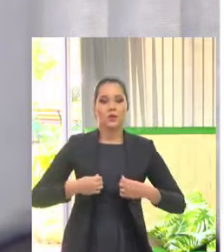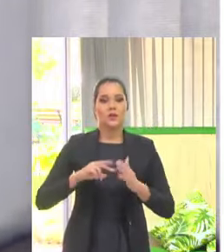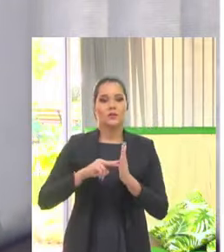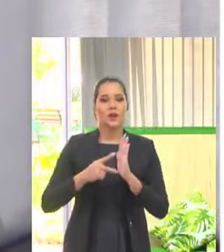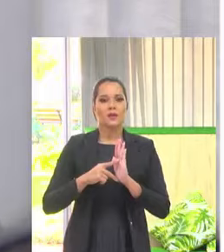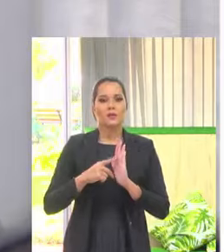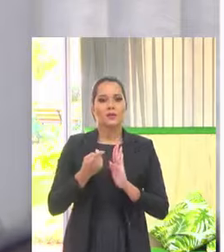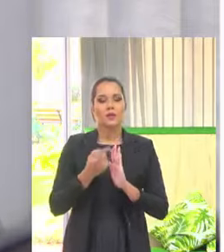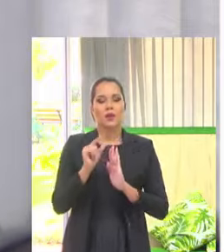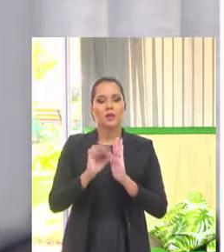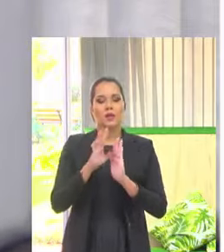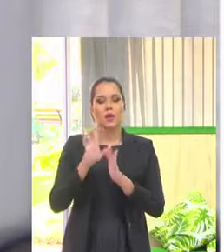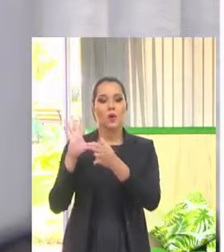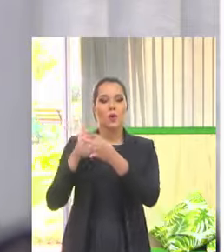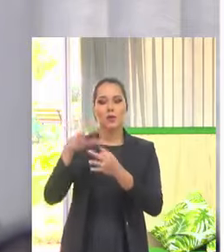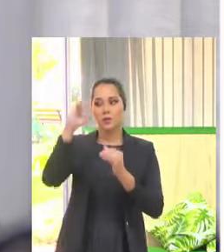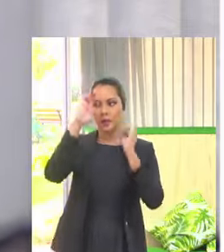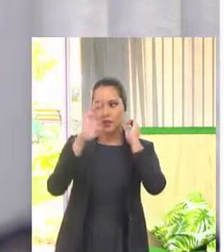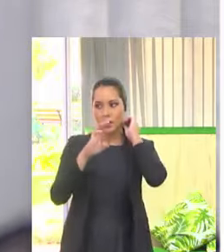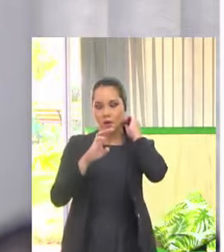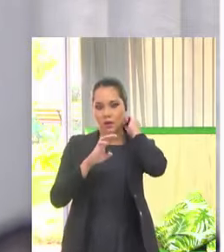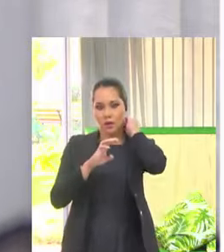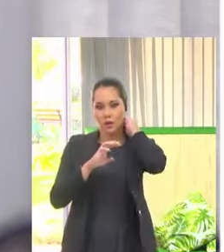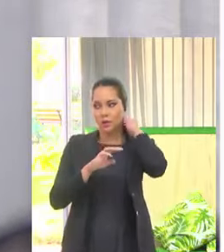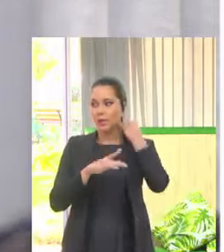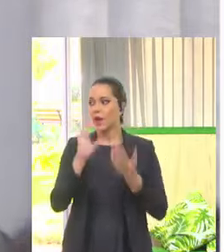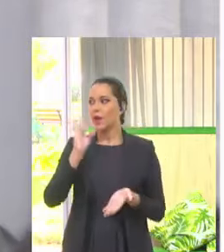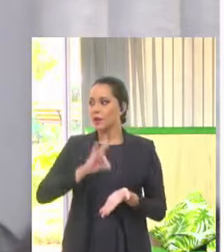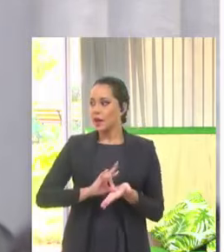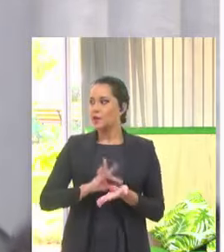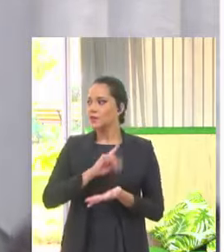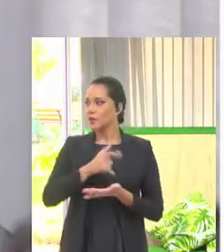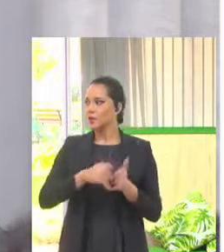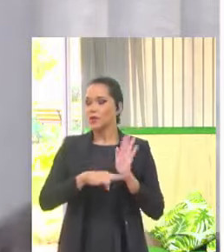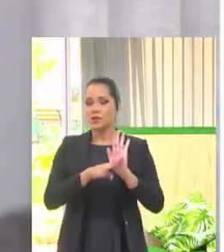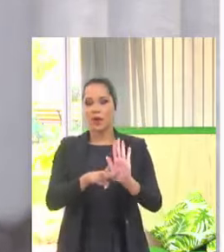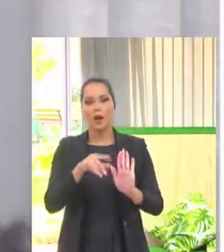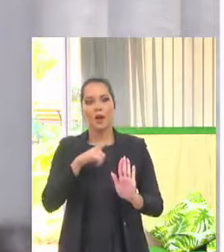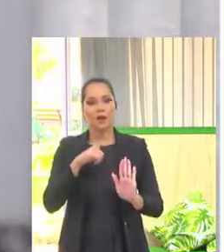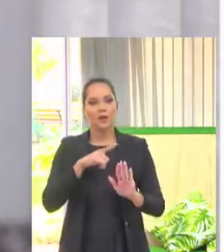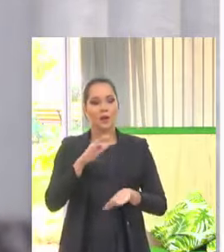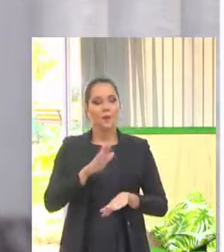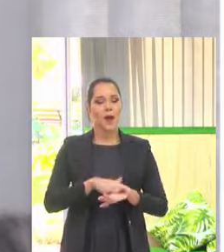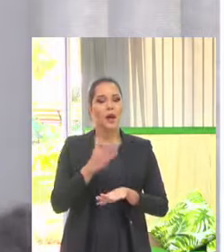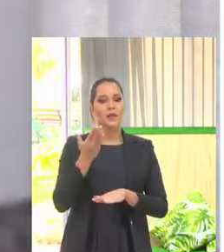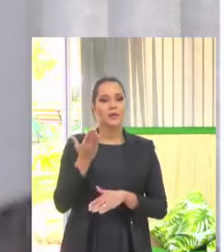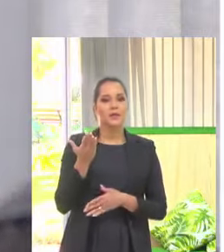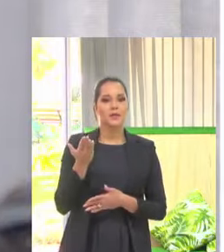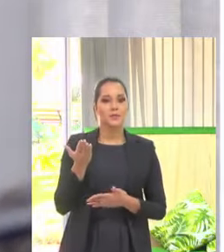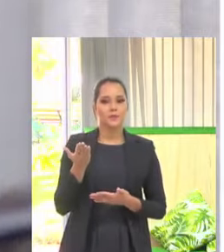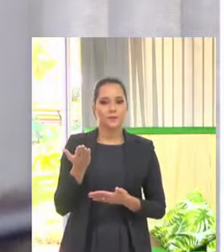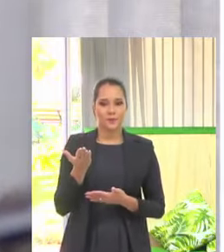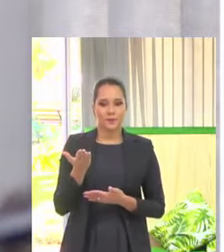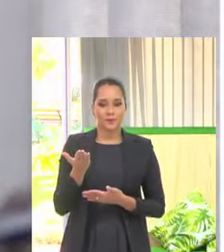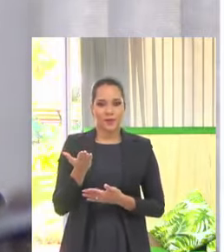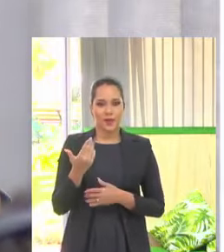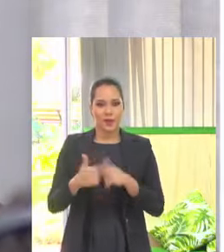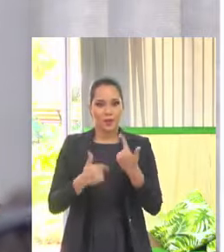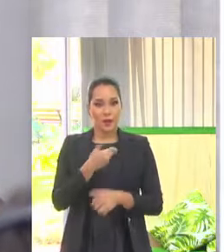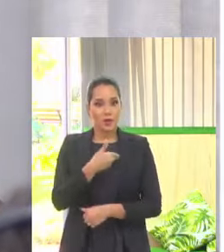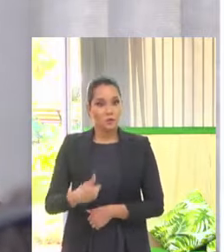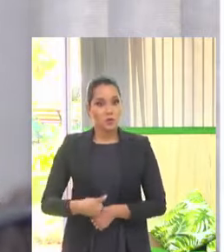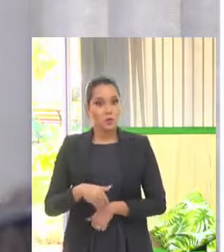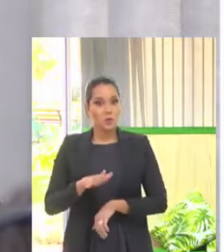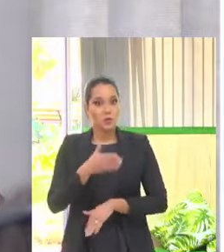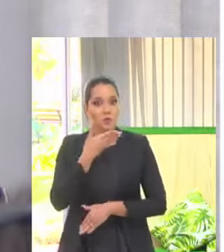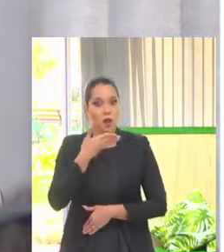us to have more precise, accurate, and effective public services and a